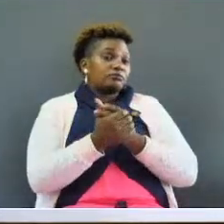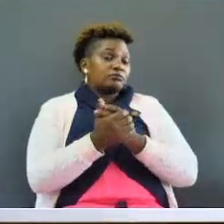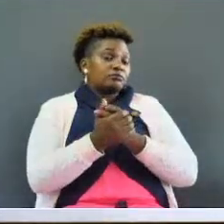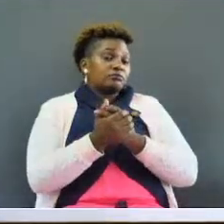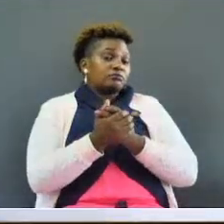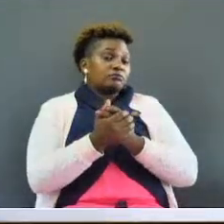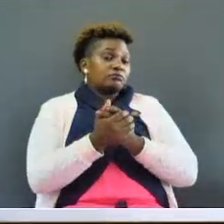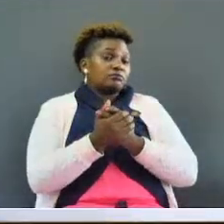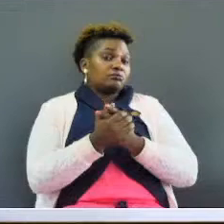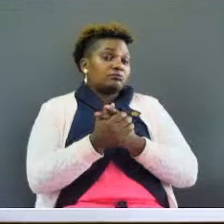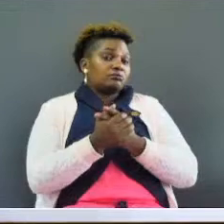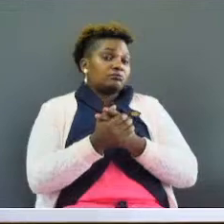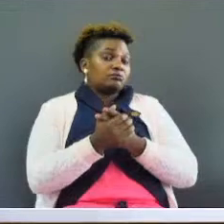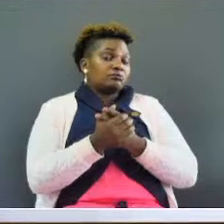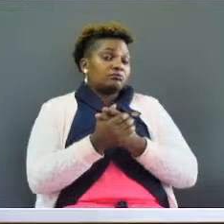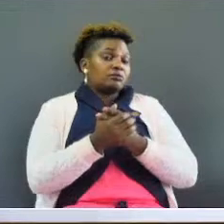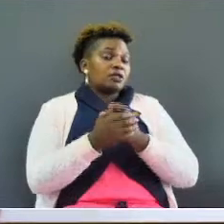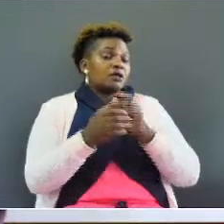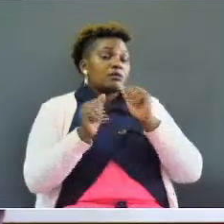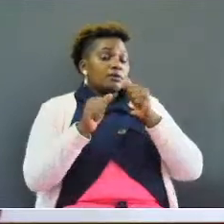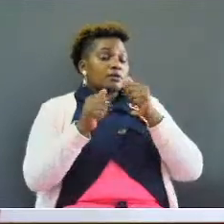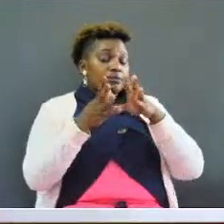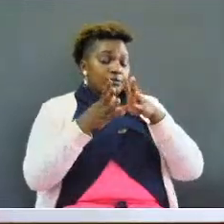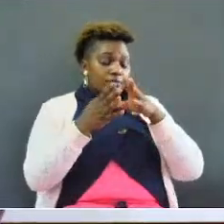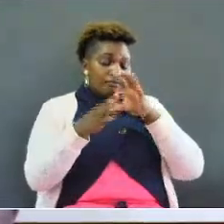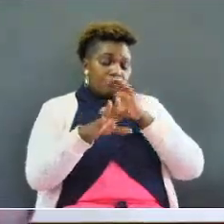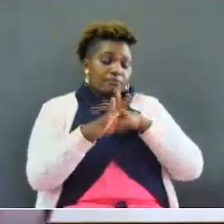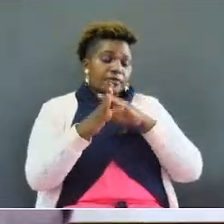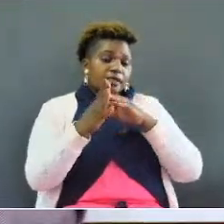The symptoms tend to appear even earlier,